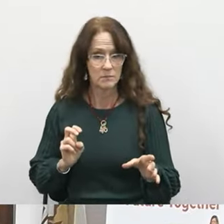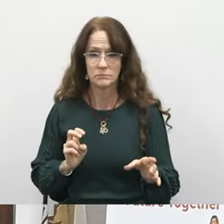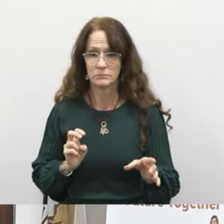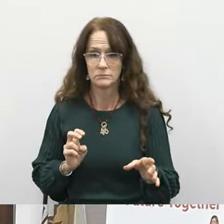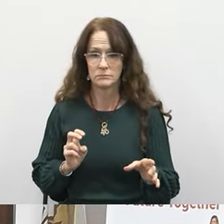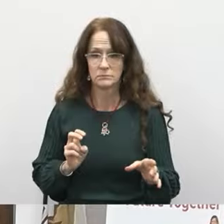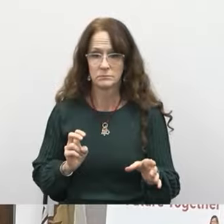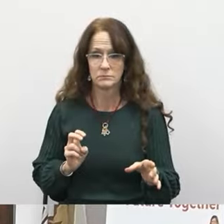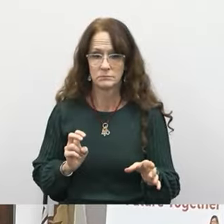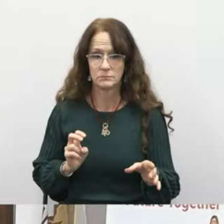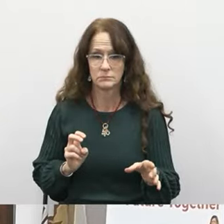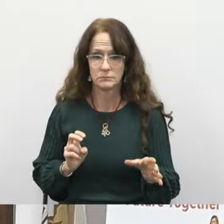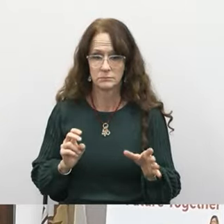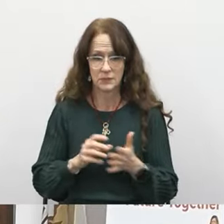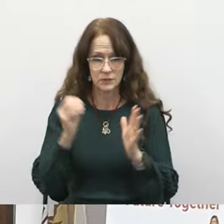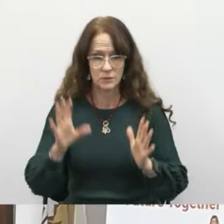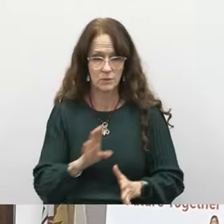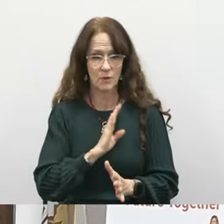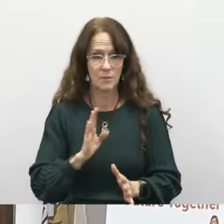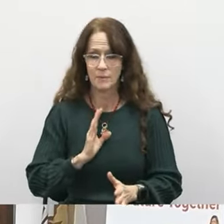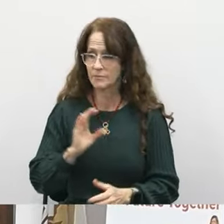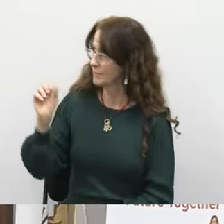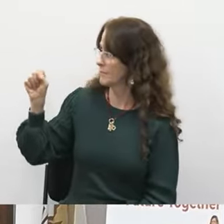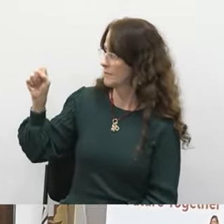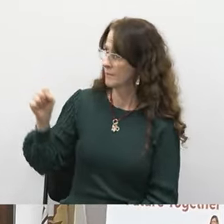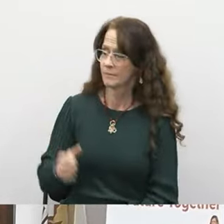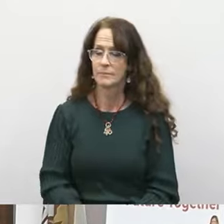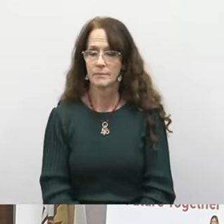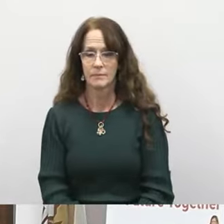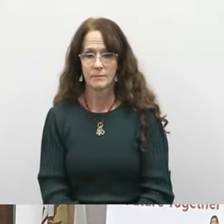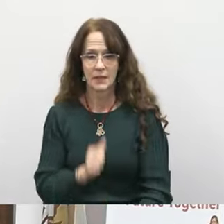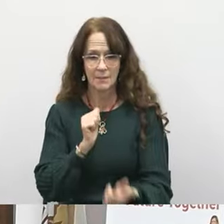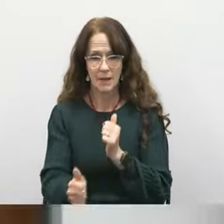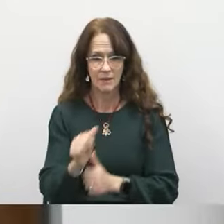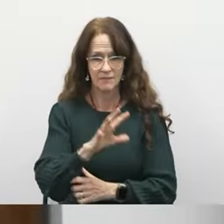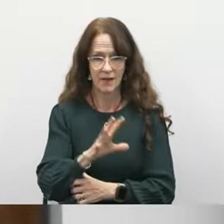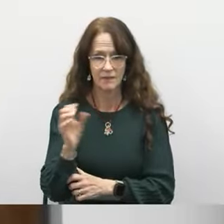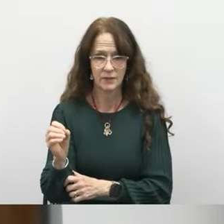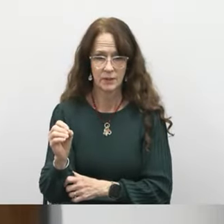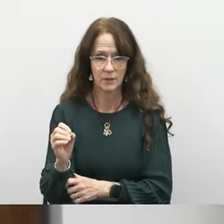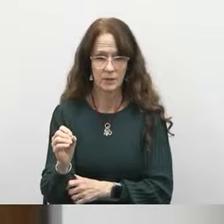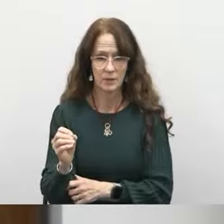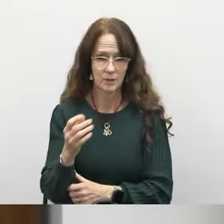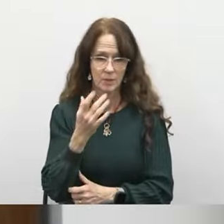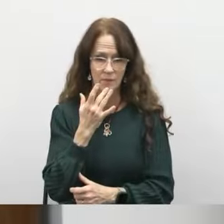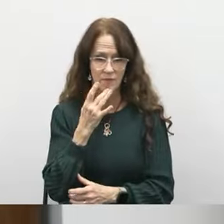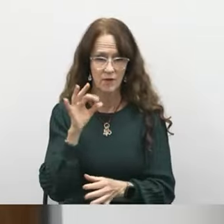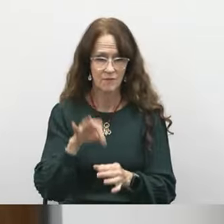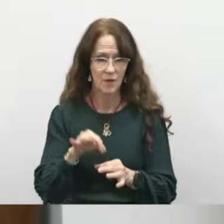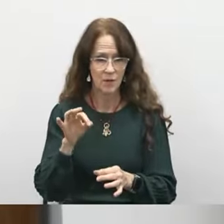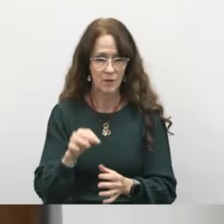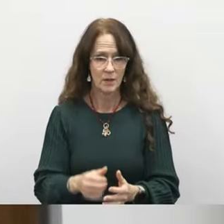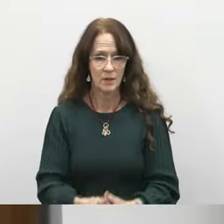abstentions? Our student board member? Aye. That passes 5-0 with a preferential vote.